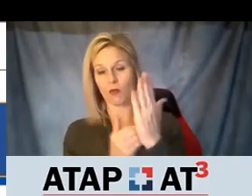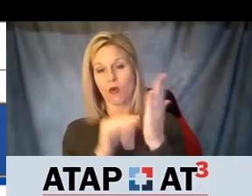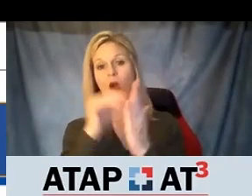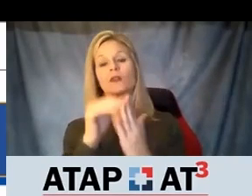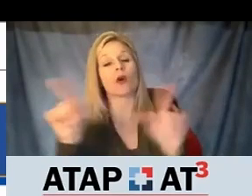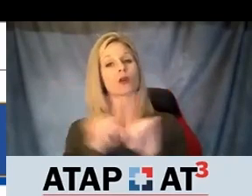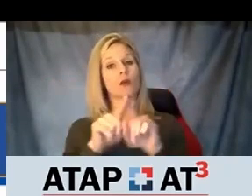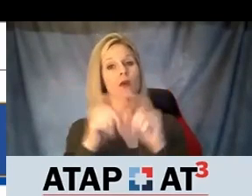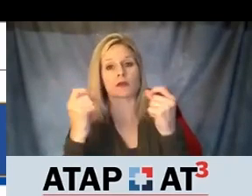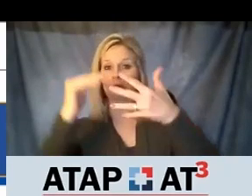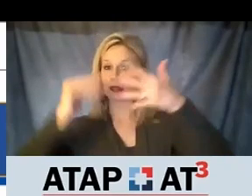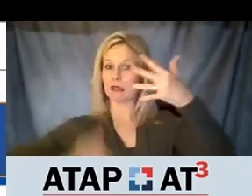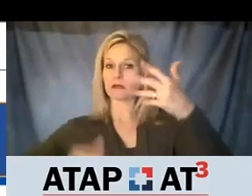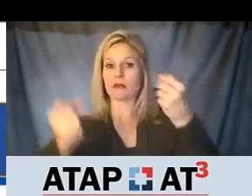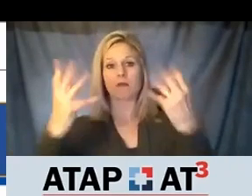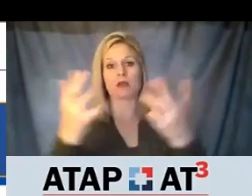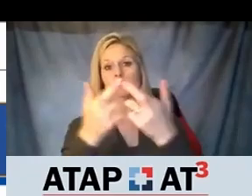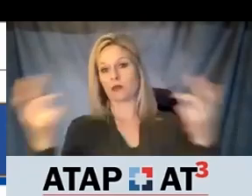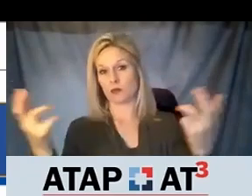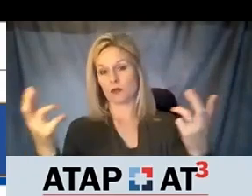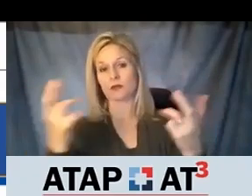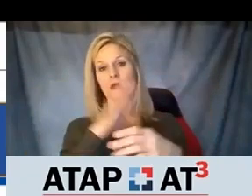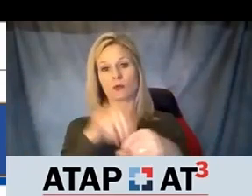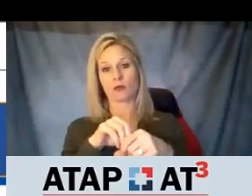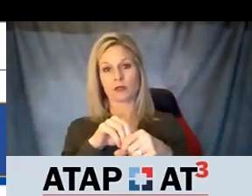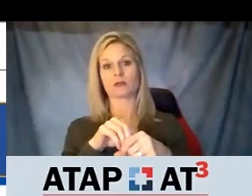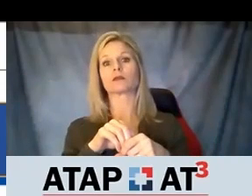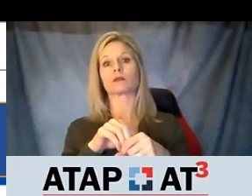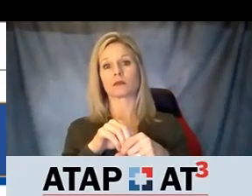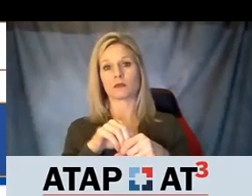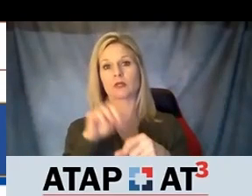long list of resources included within the document.